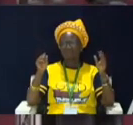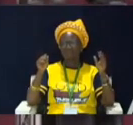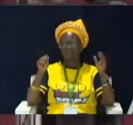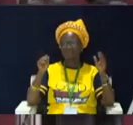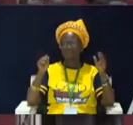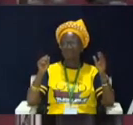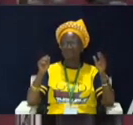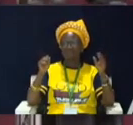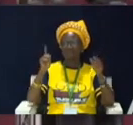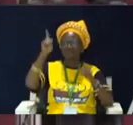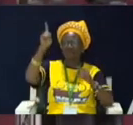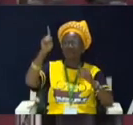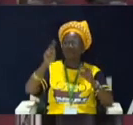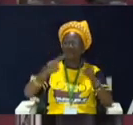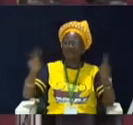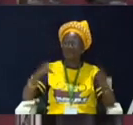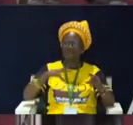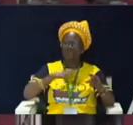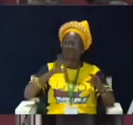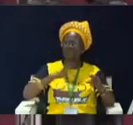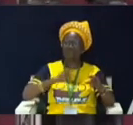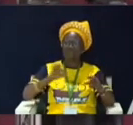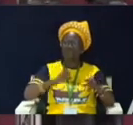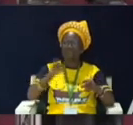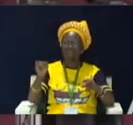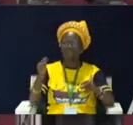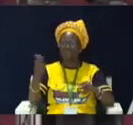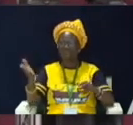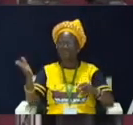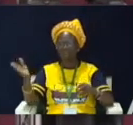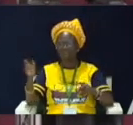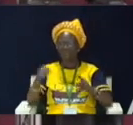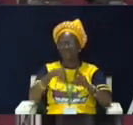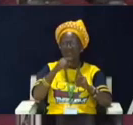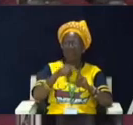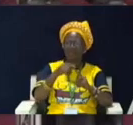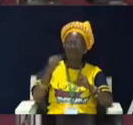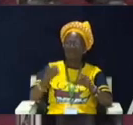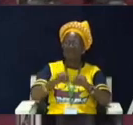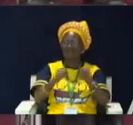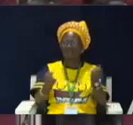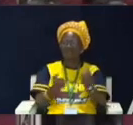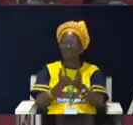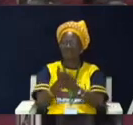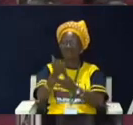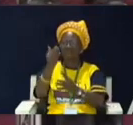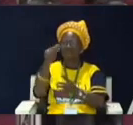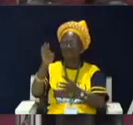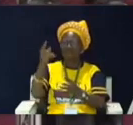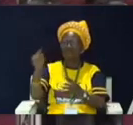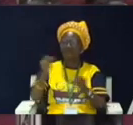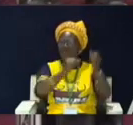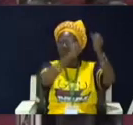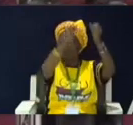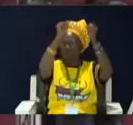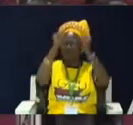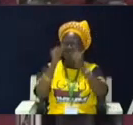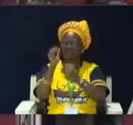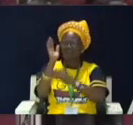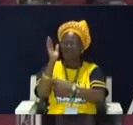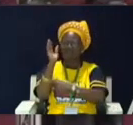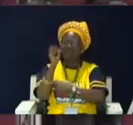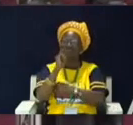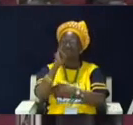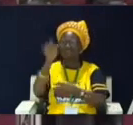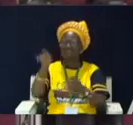One very interesting thing about the breakthrough of the Almighty God is